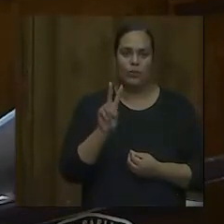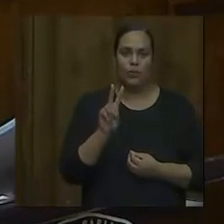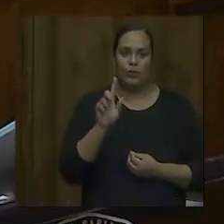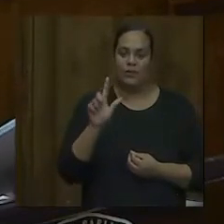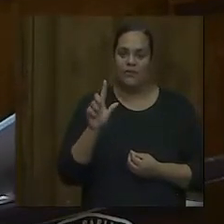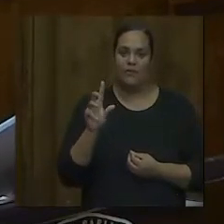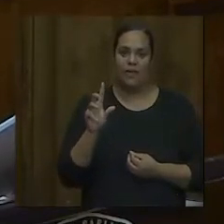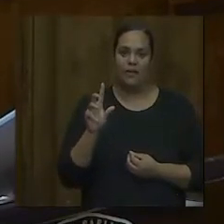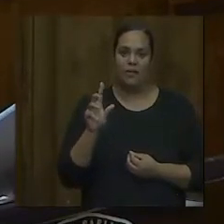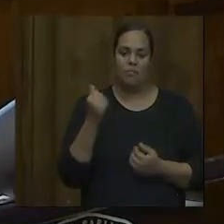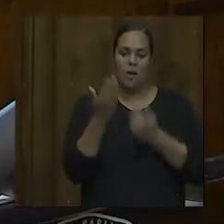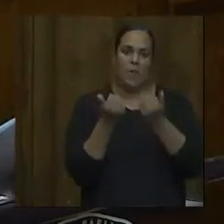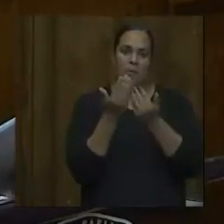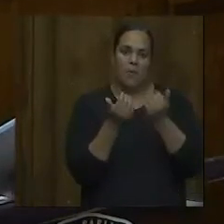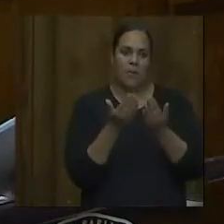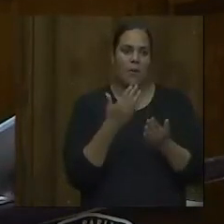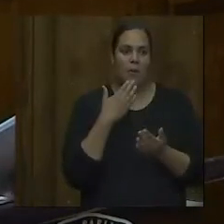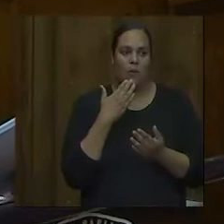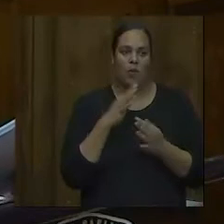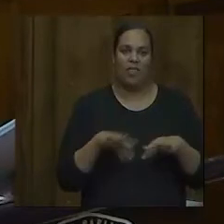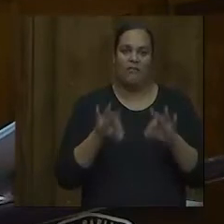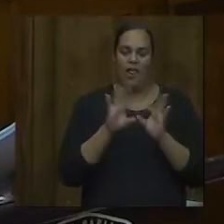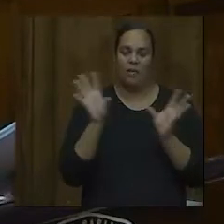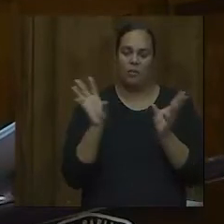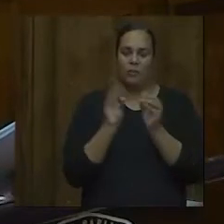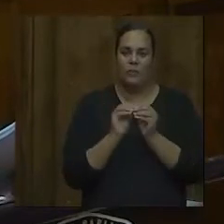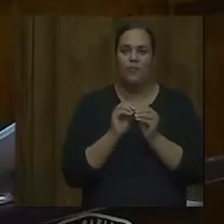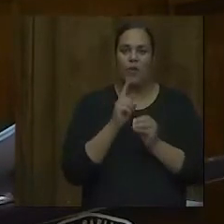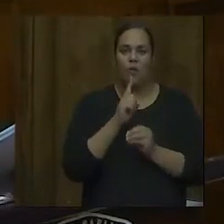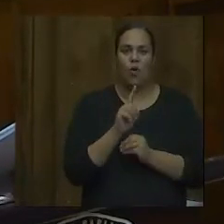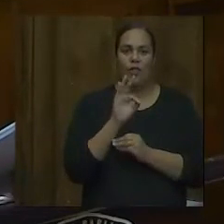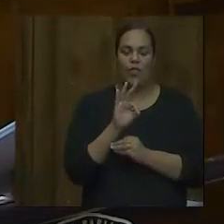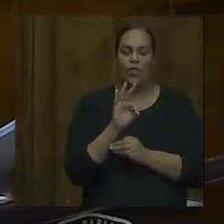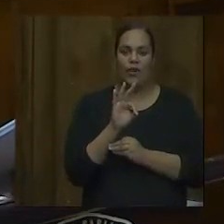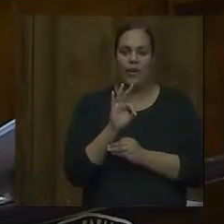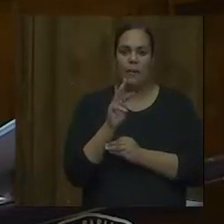227 applications for funding to the value of approximately